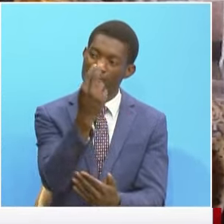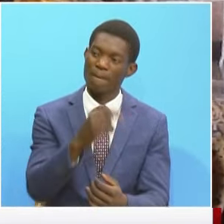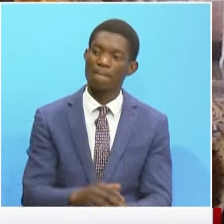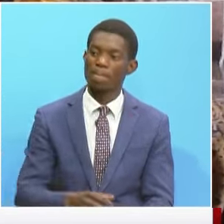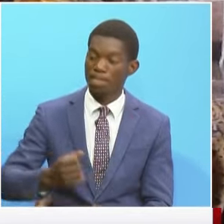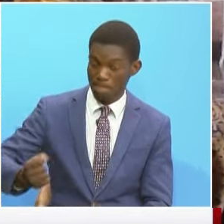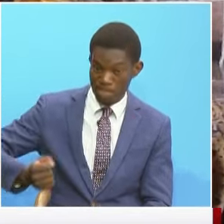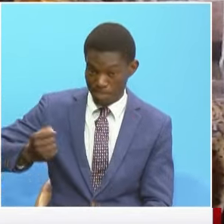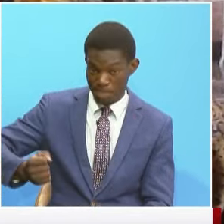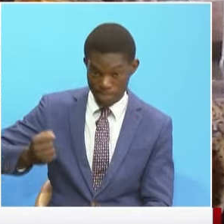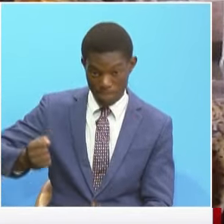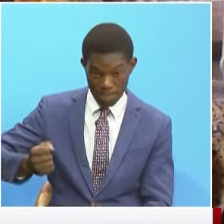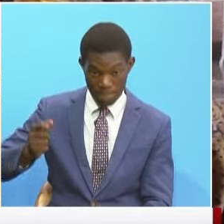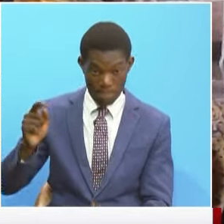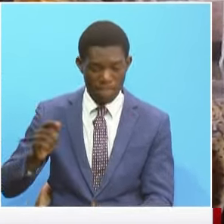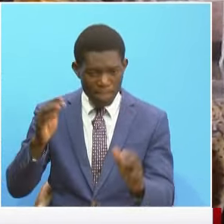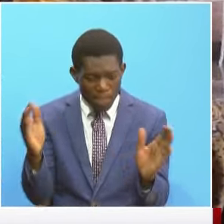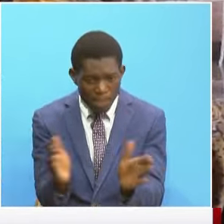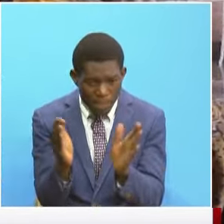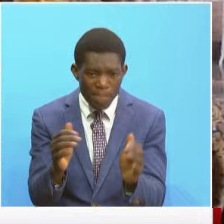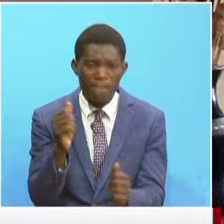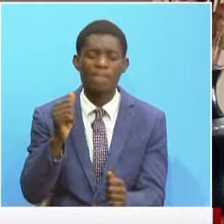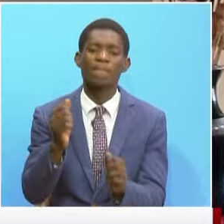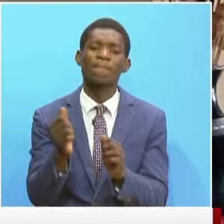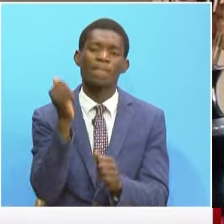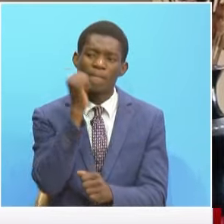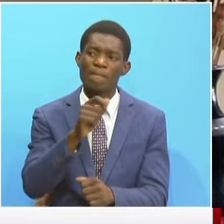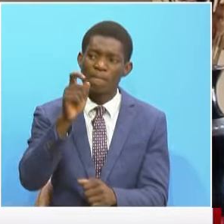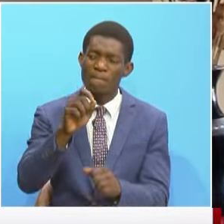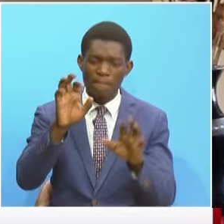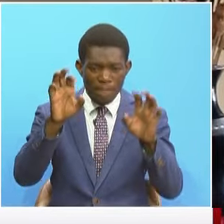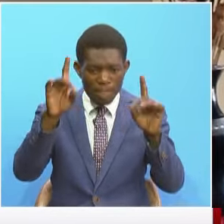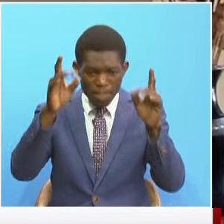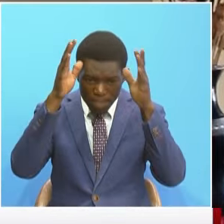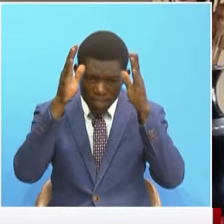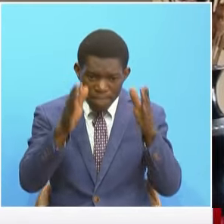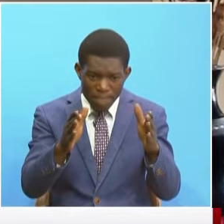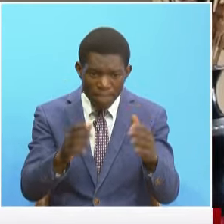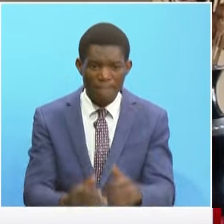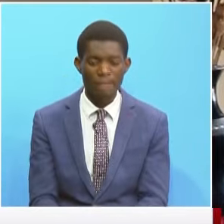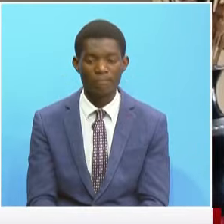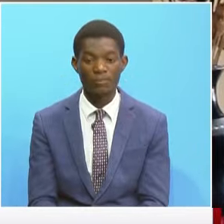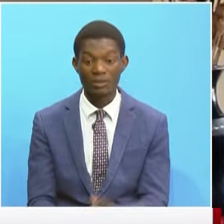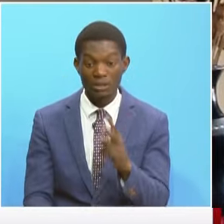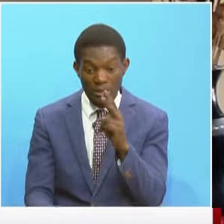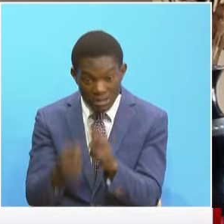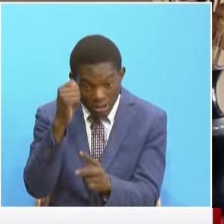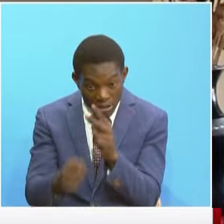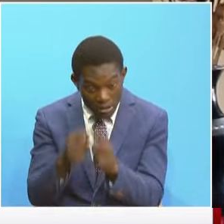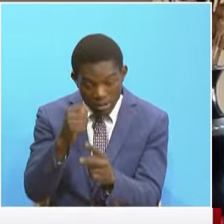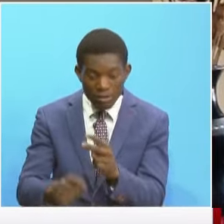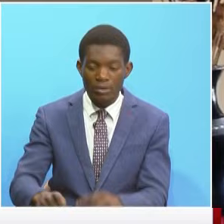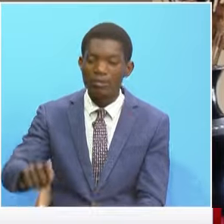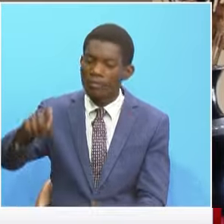Nyampande encouraged girls to concentrate on their education. Abstain from any sex. Don't